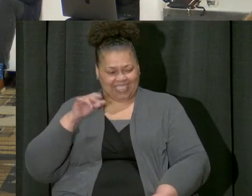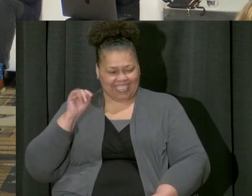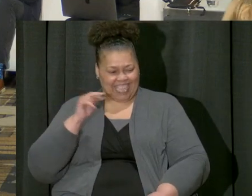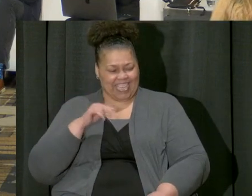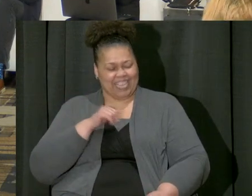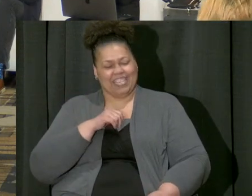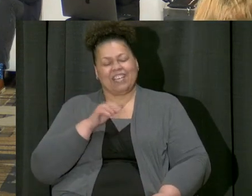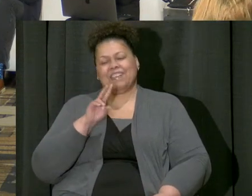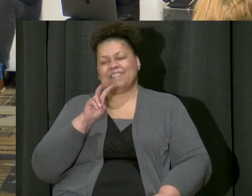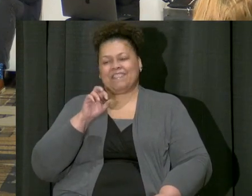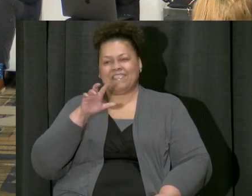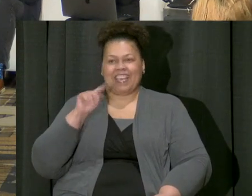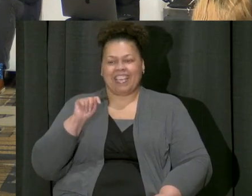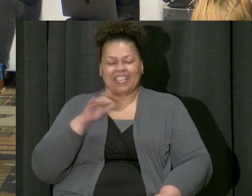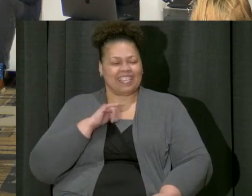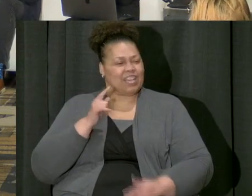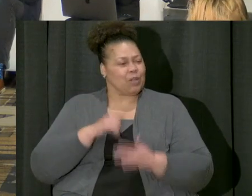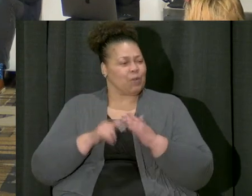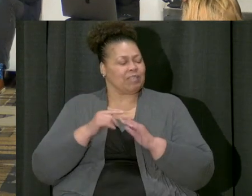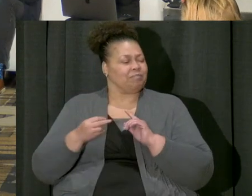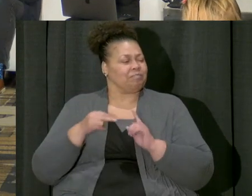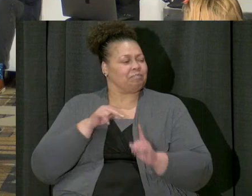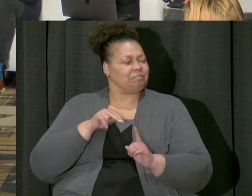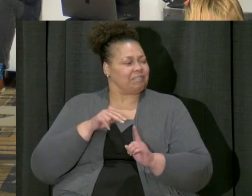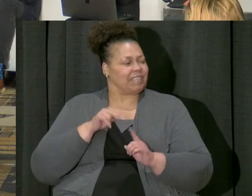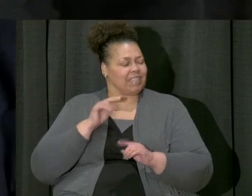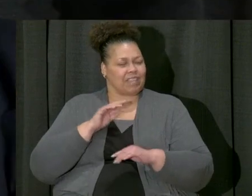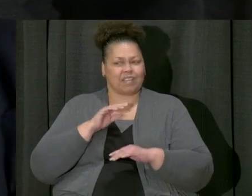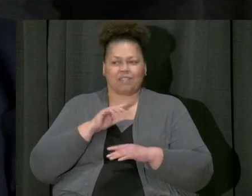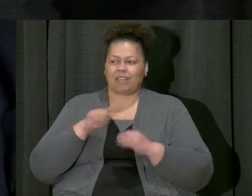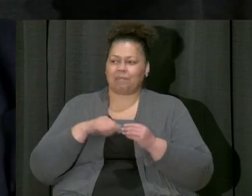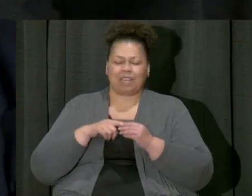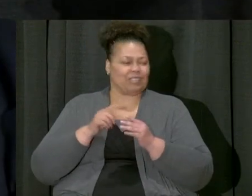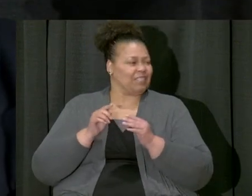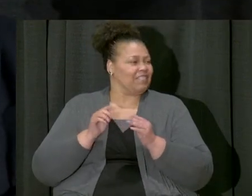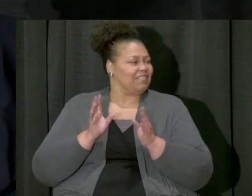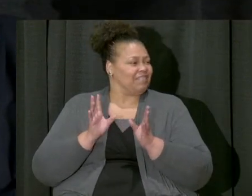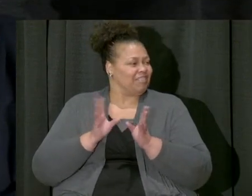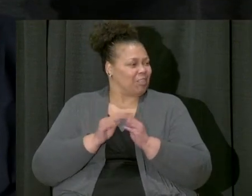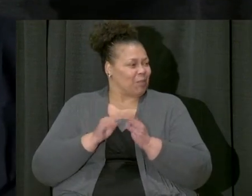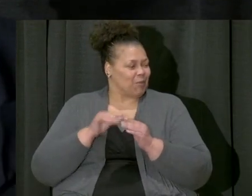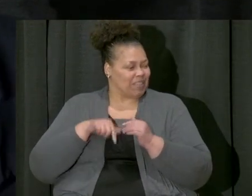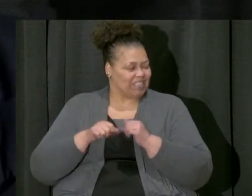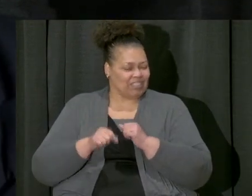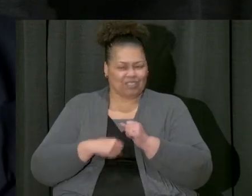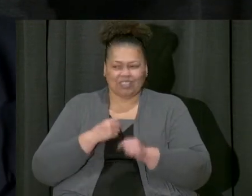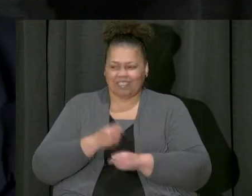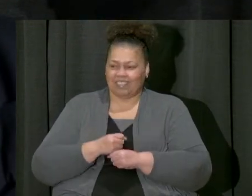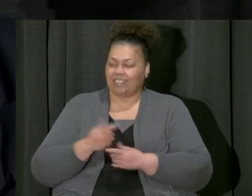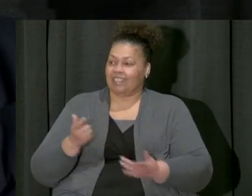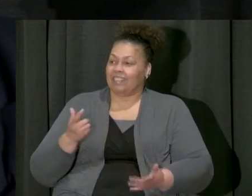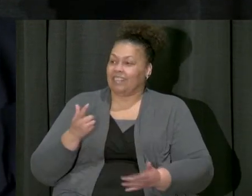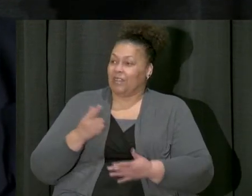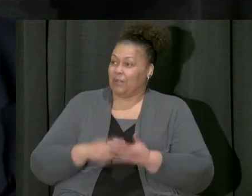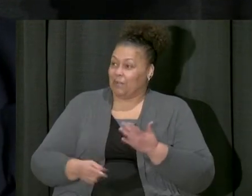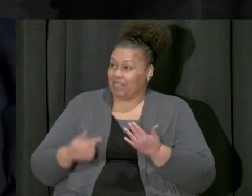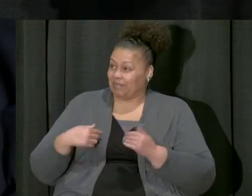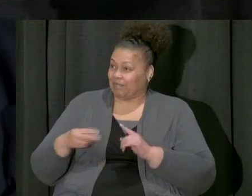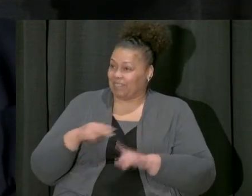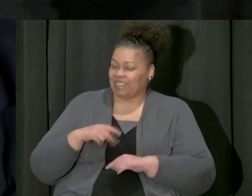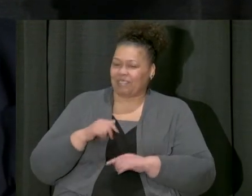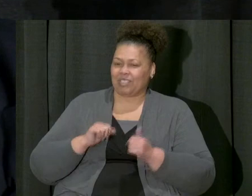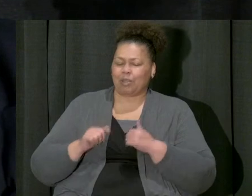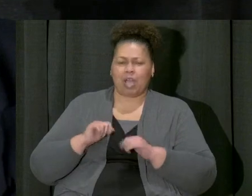us some perspective of what you saw at the show this year. What did I see at the show this year? Wow, I've been coming to